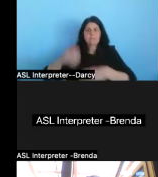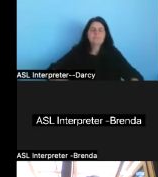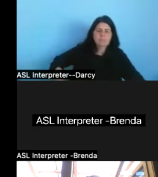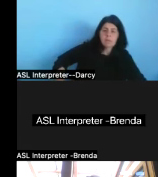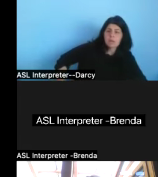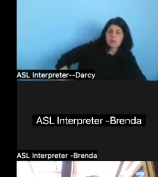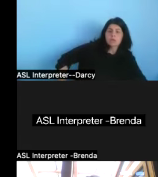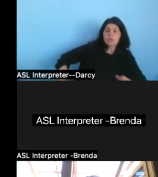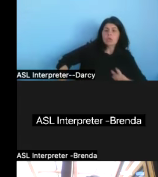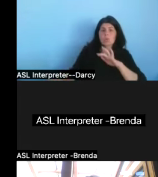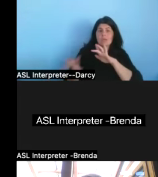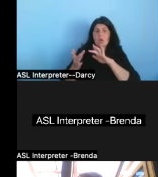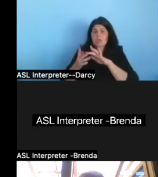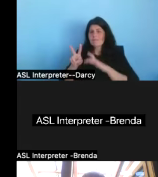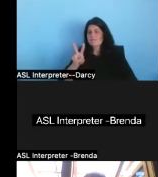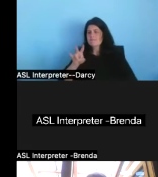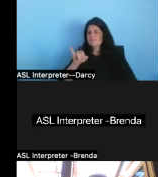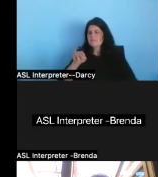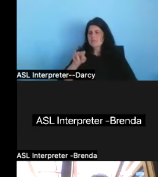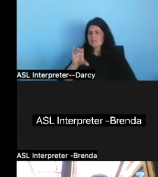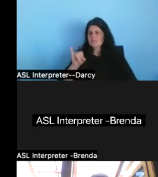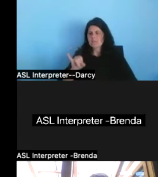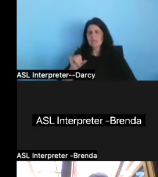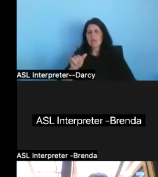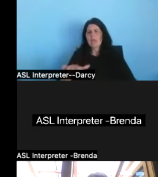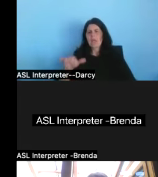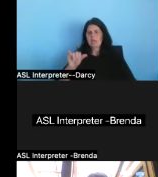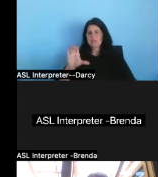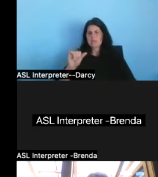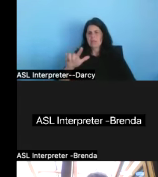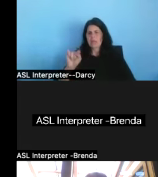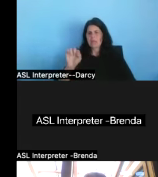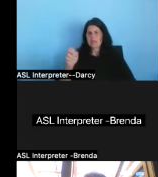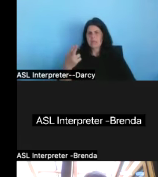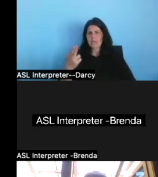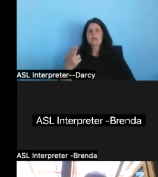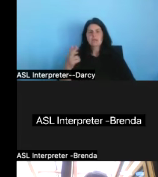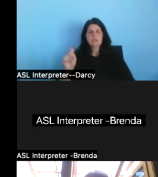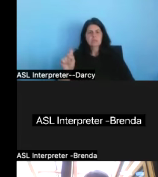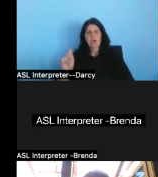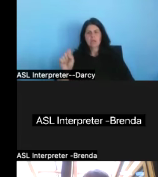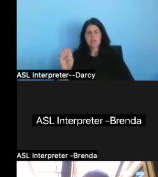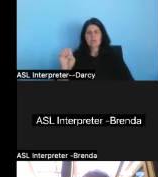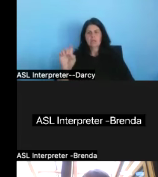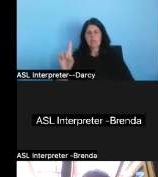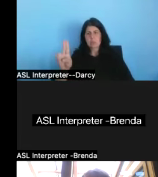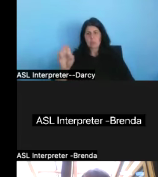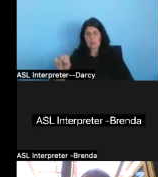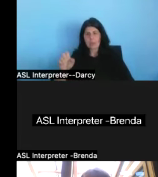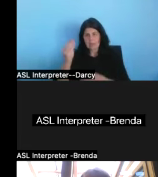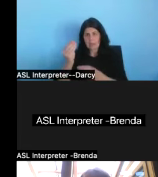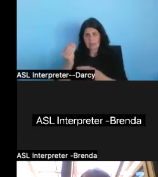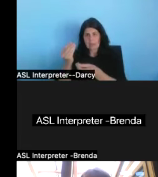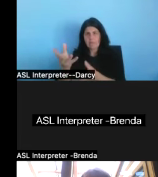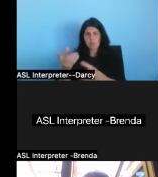me at vinci@caltech.edu, then maybe we can help you get what you need to have. That's great. You know